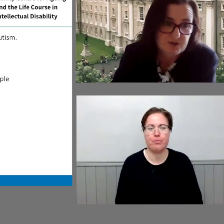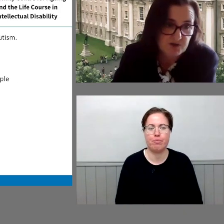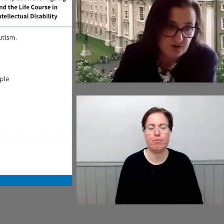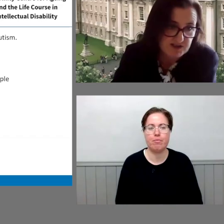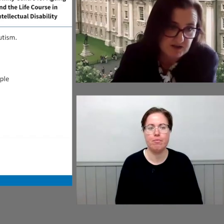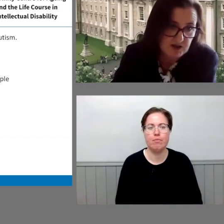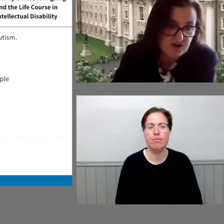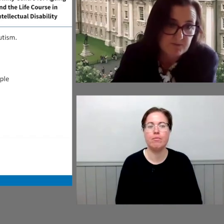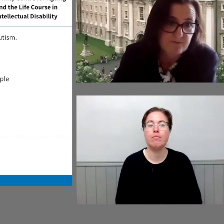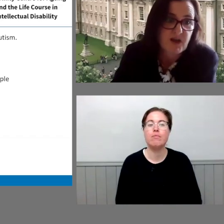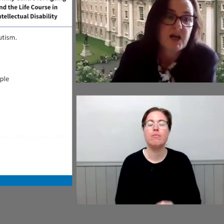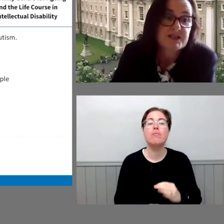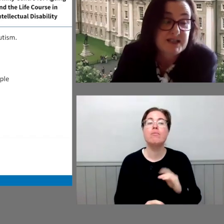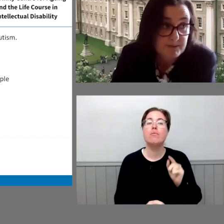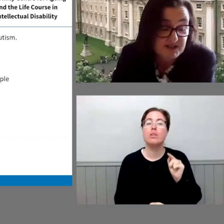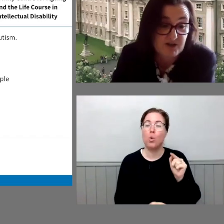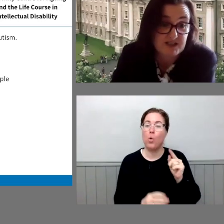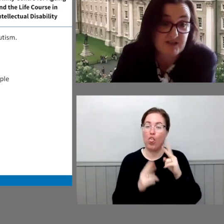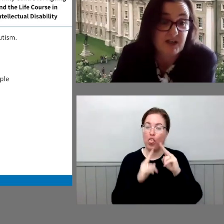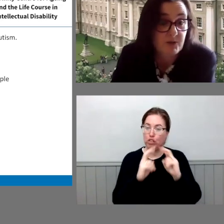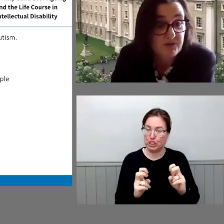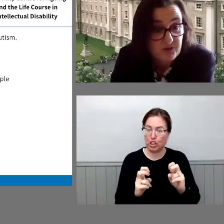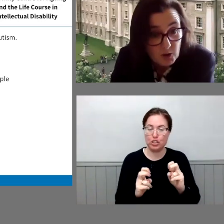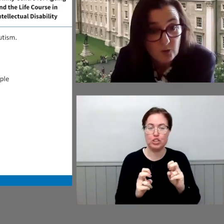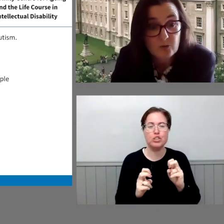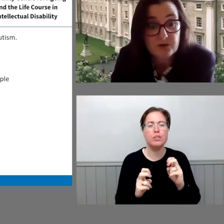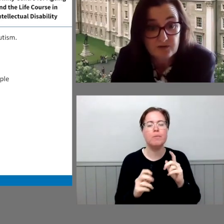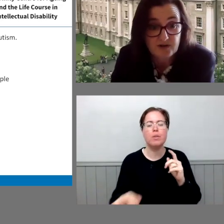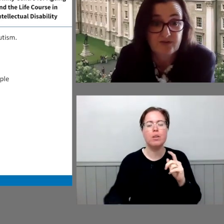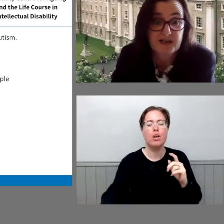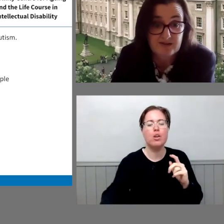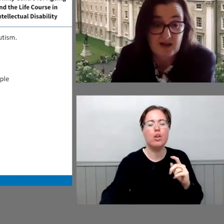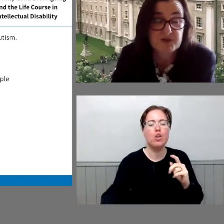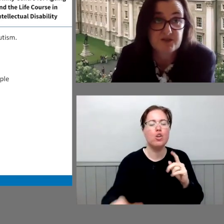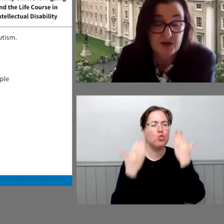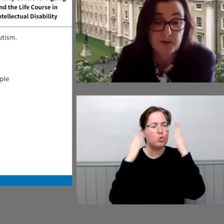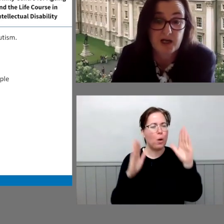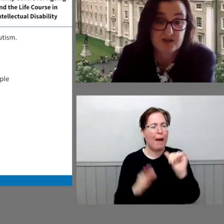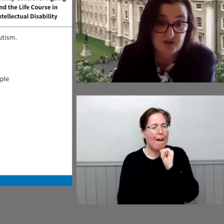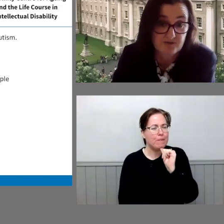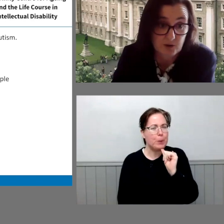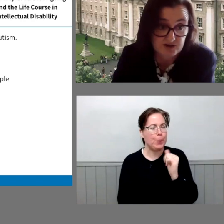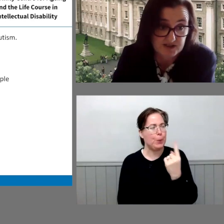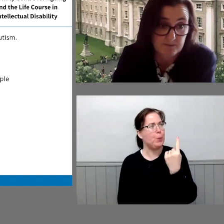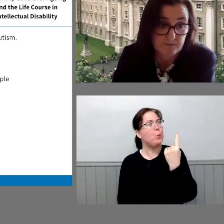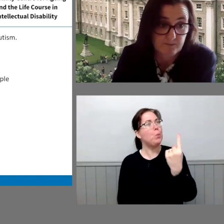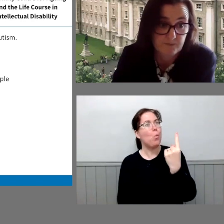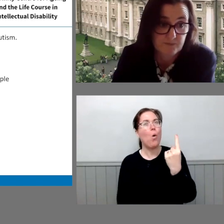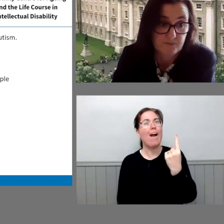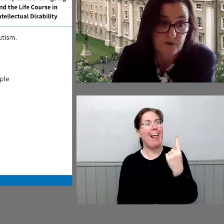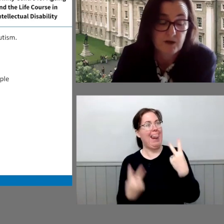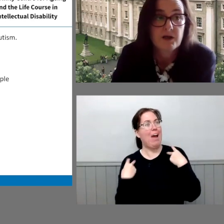So the literature research demonstrated that there was no universally accepted terminology for